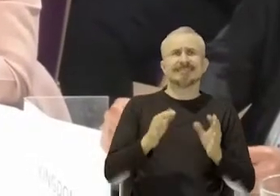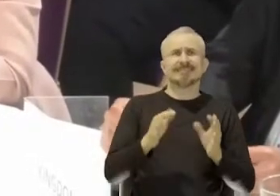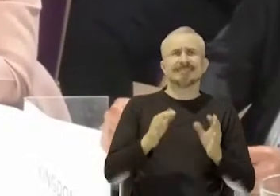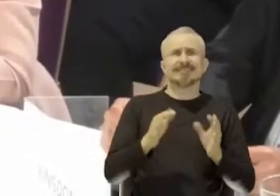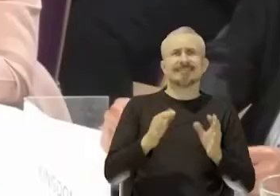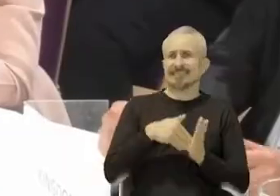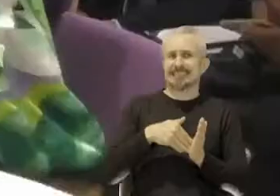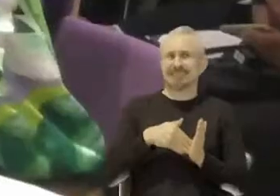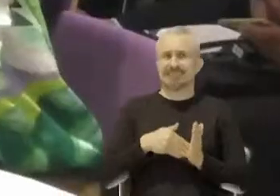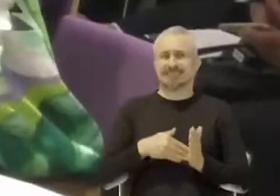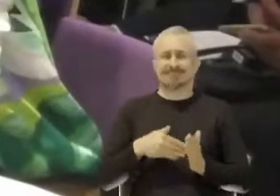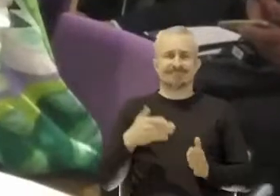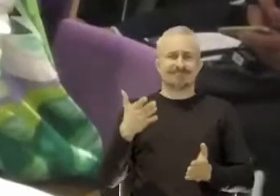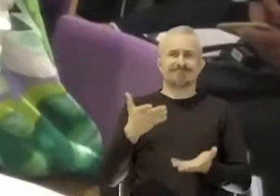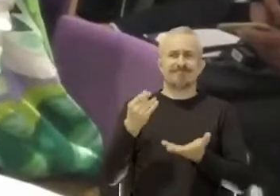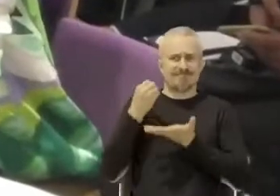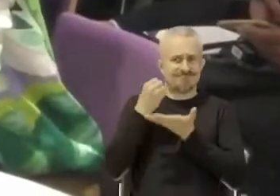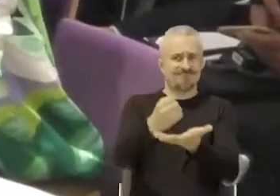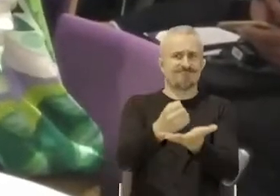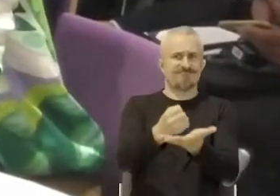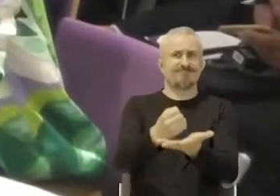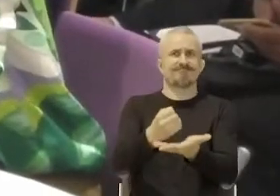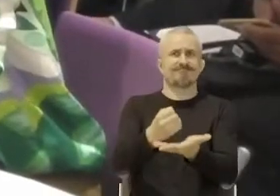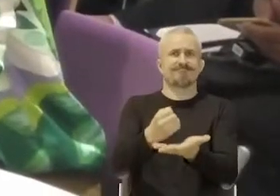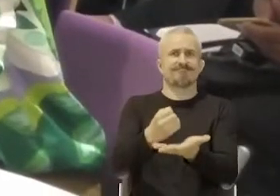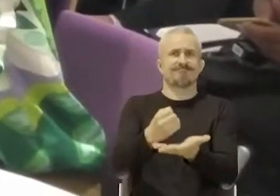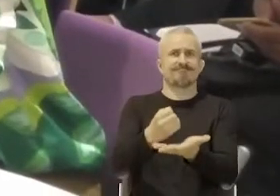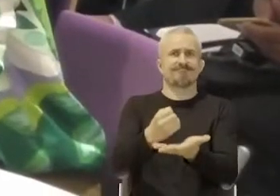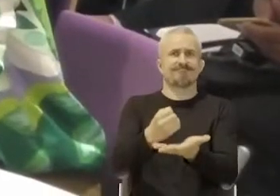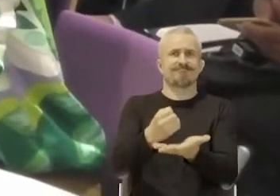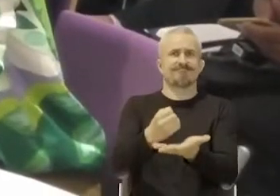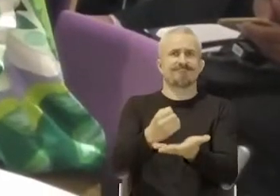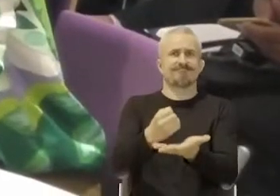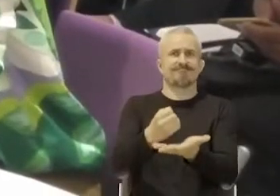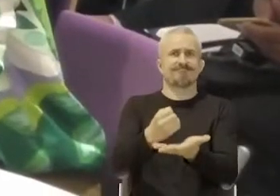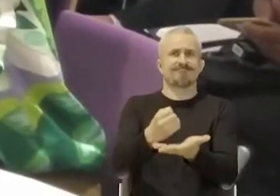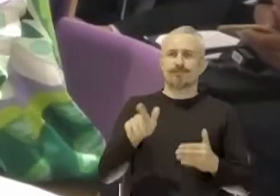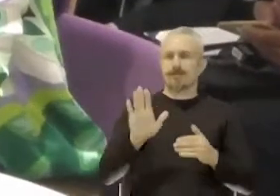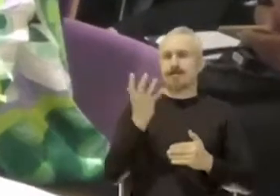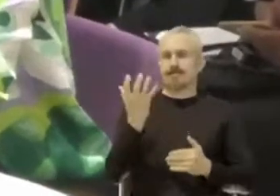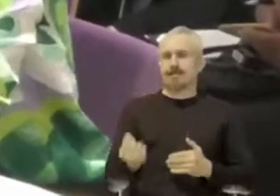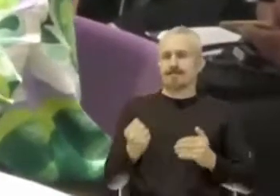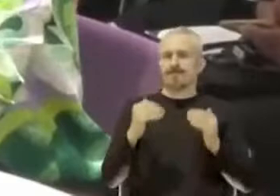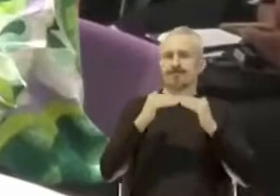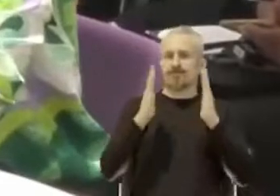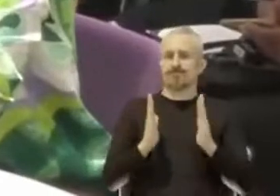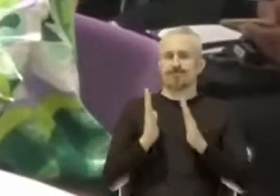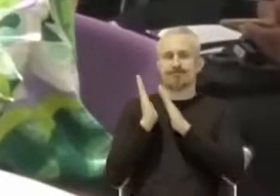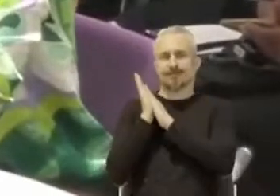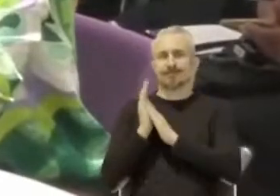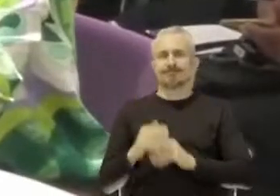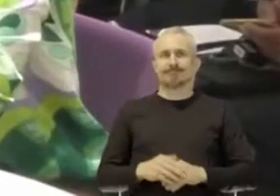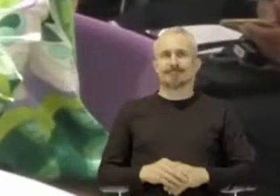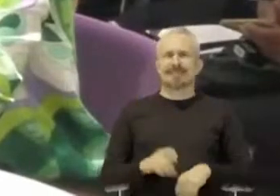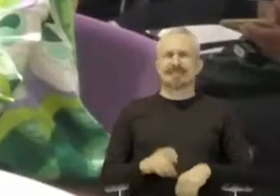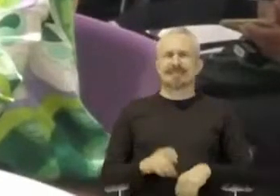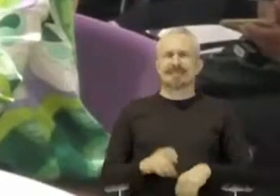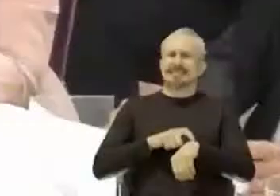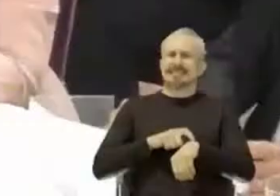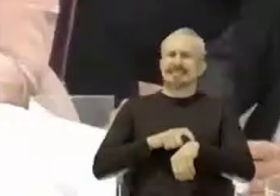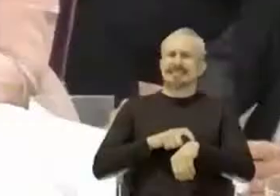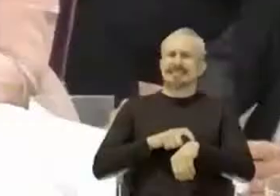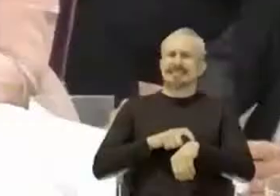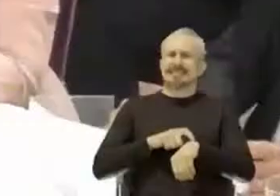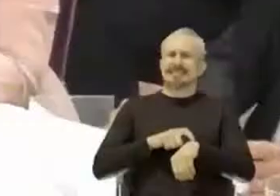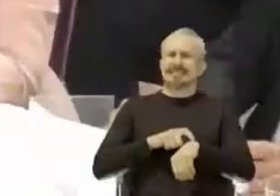$40,000. That could be the cap for such zero-interest credits, so that we can mitigate the problem of lacking housing. And